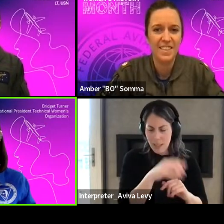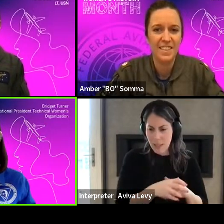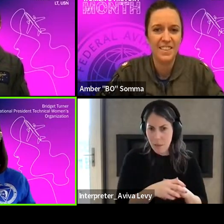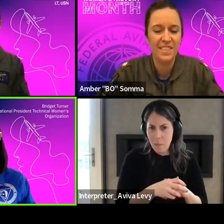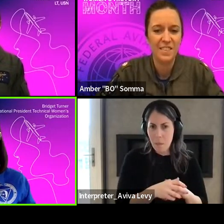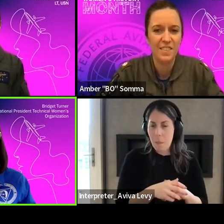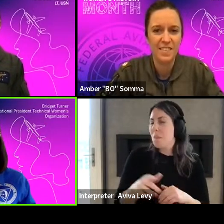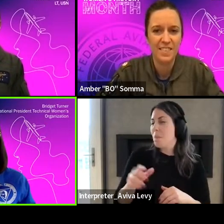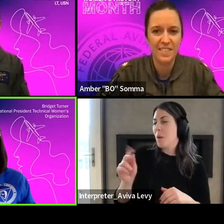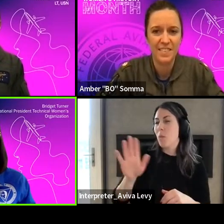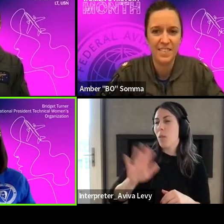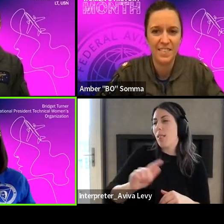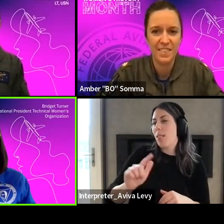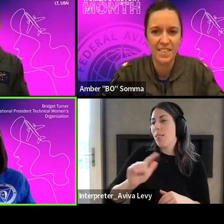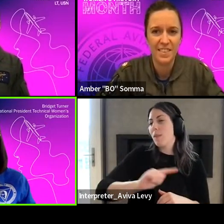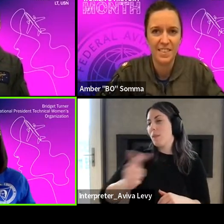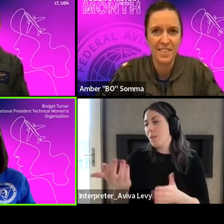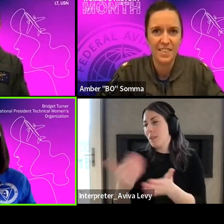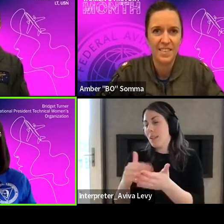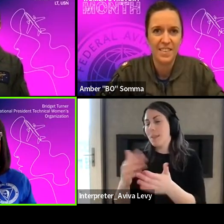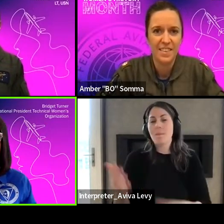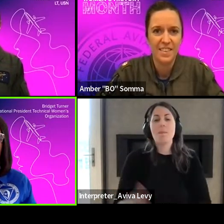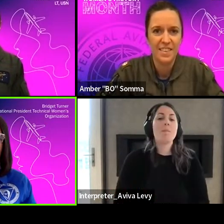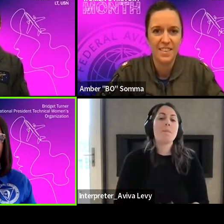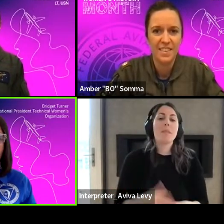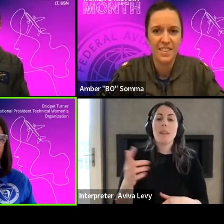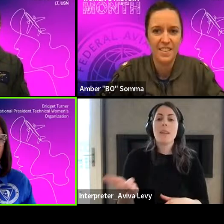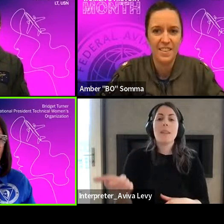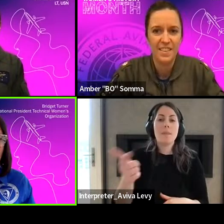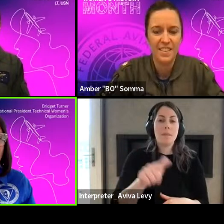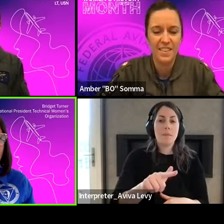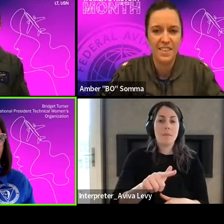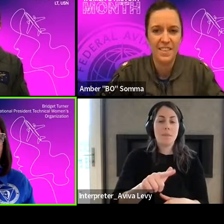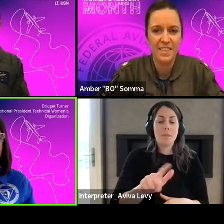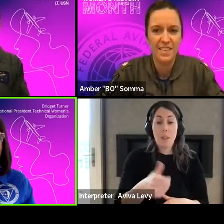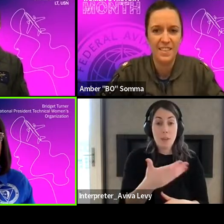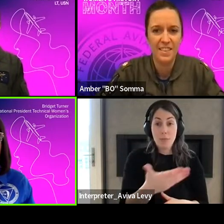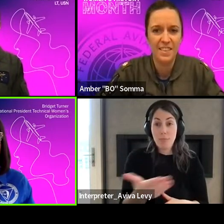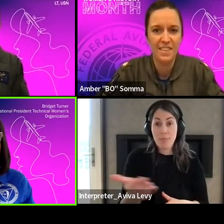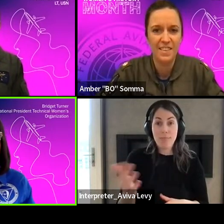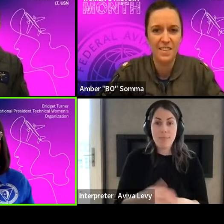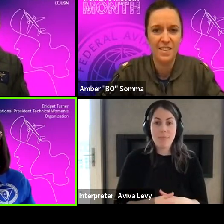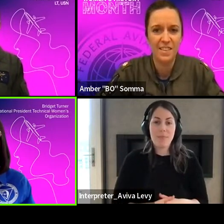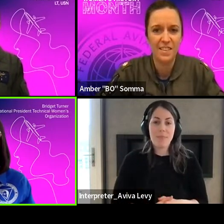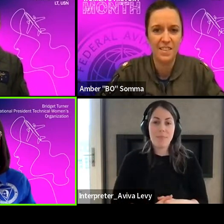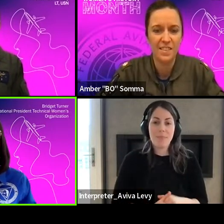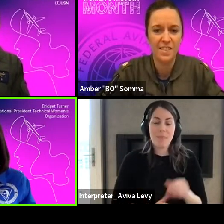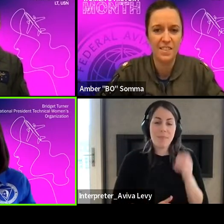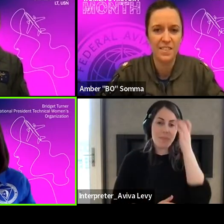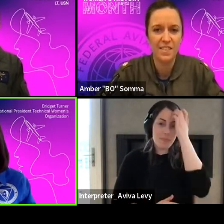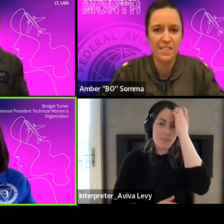okay, we'll come back to you. When you're ready to share. Would anyone else like to answer that question? A